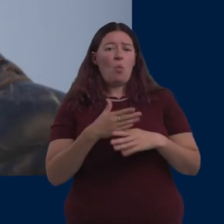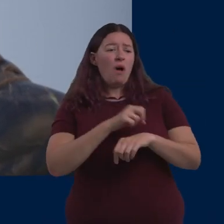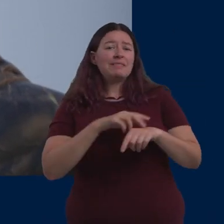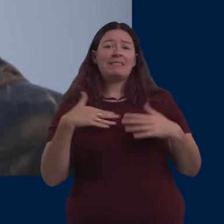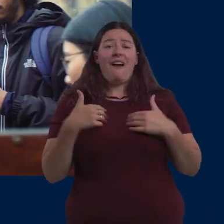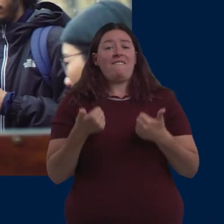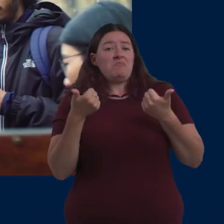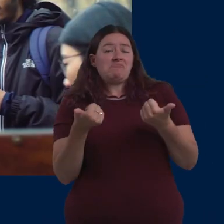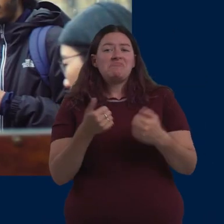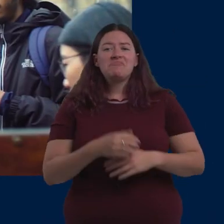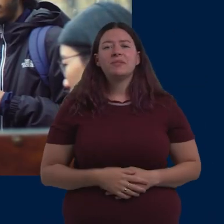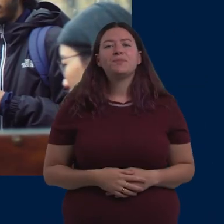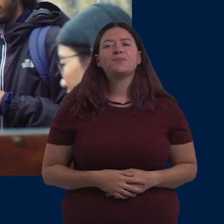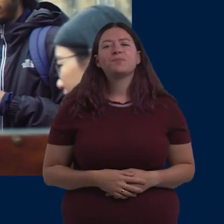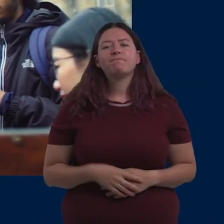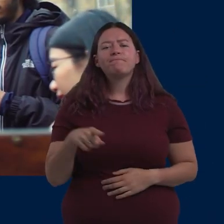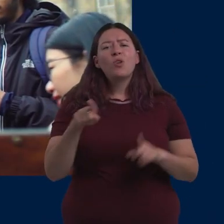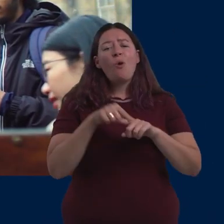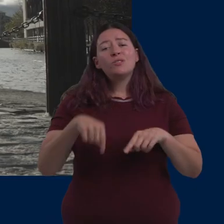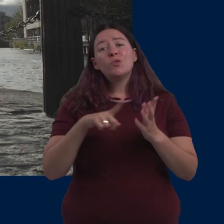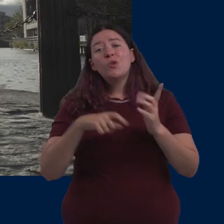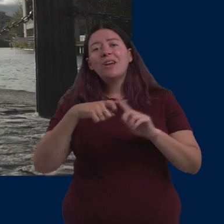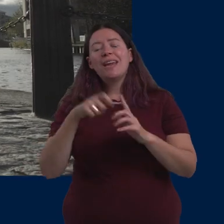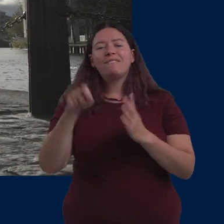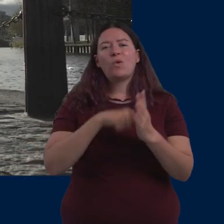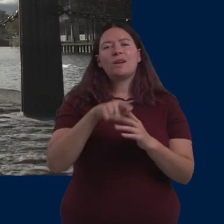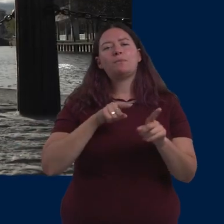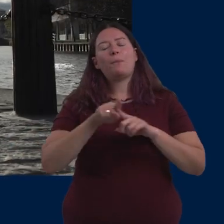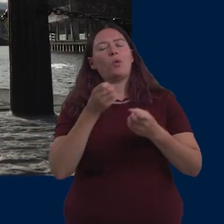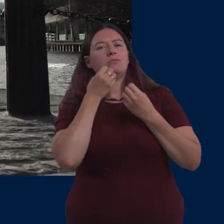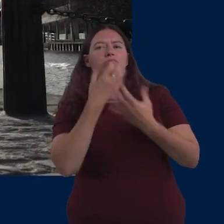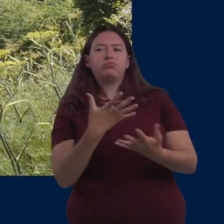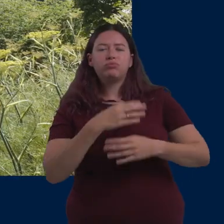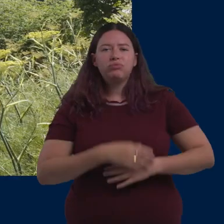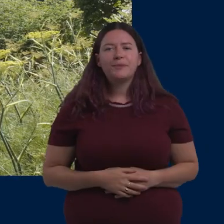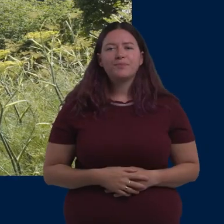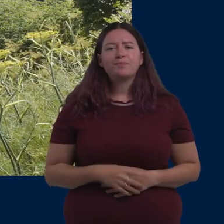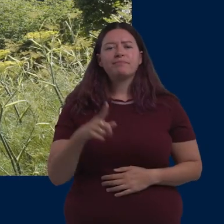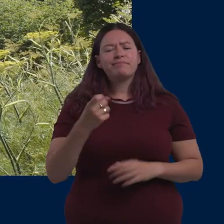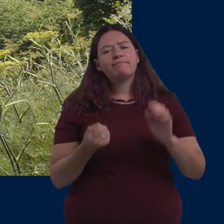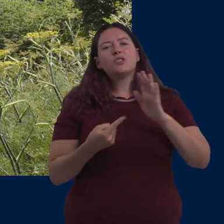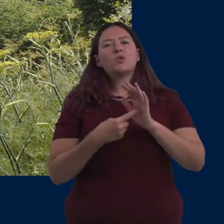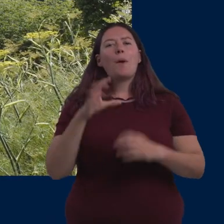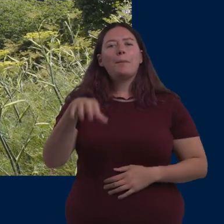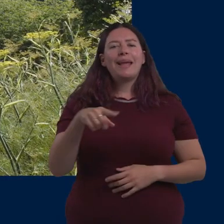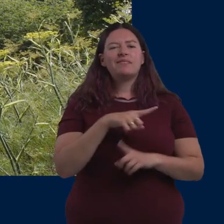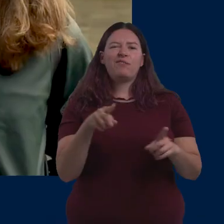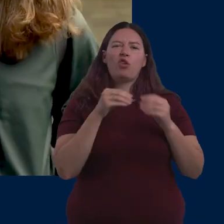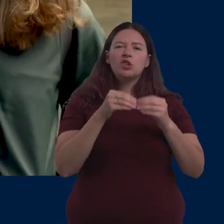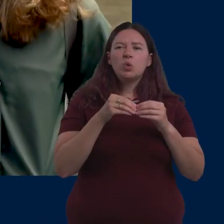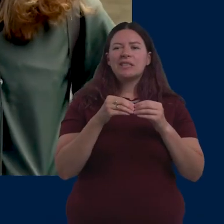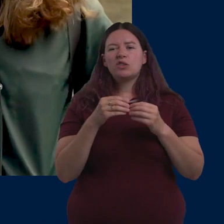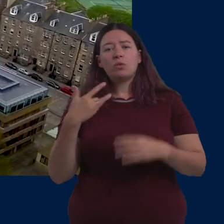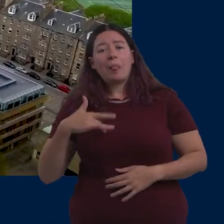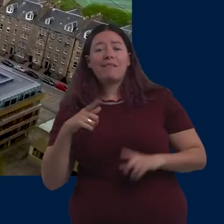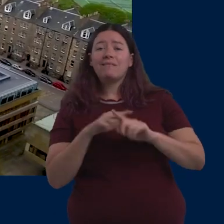its workforce. It's also been voted the most attractive city in the UK, the UK's top destination for students to